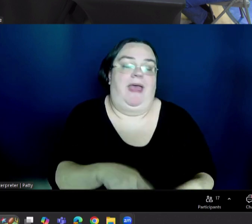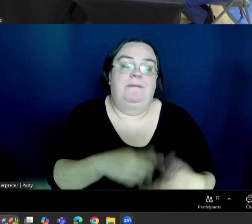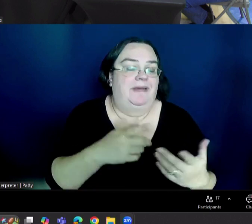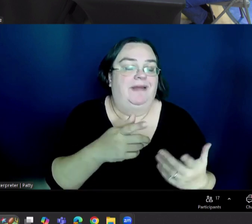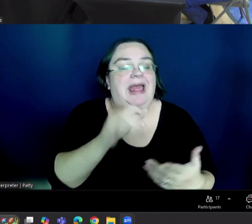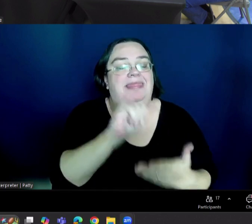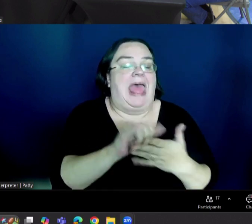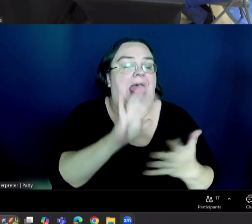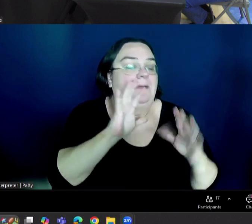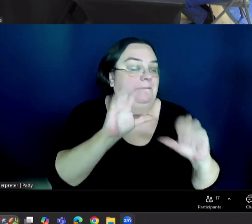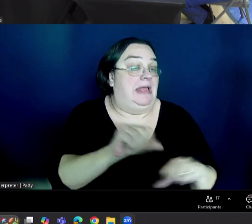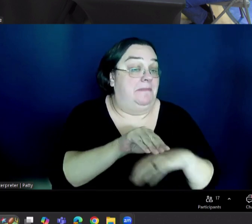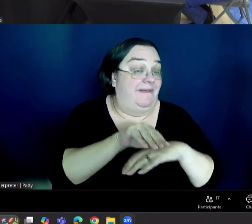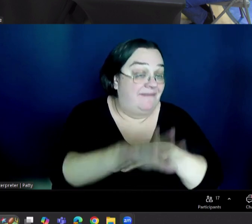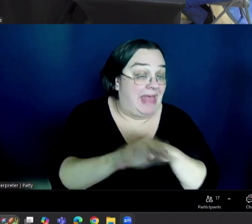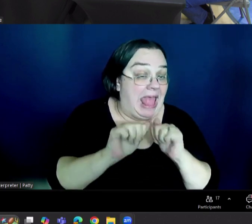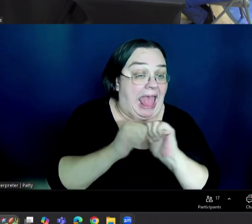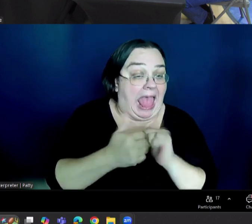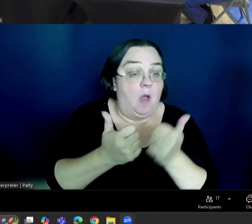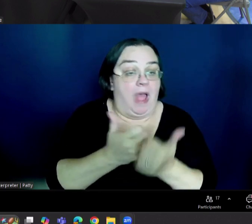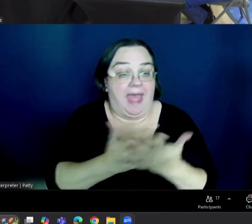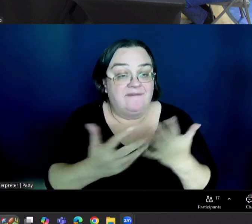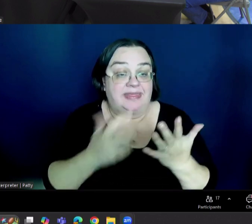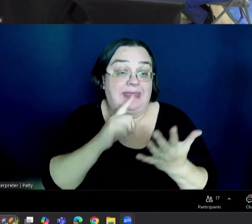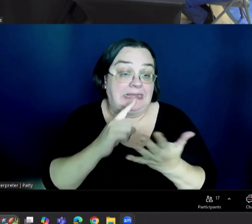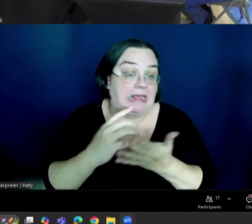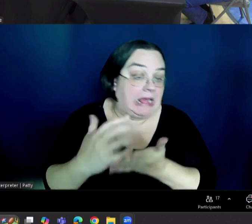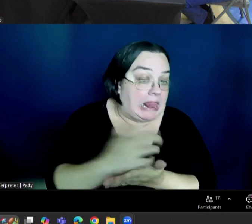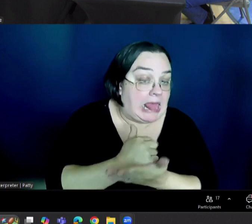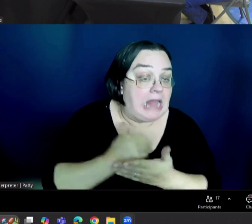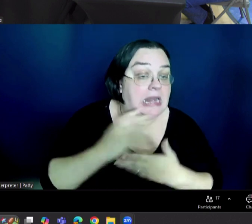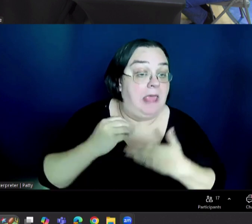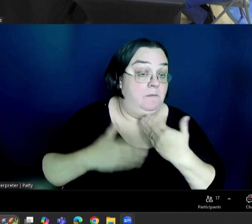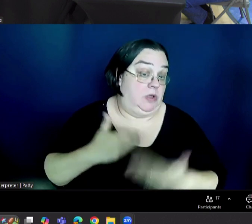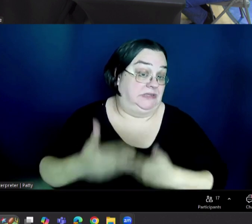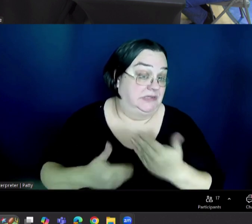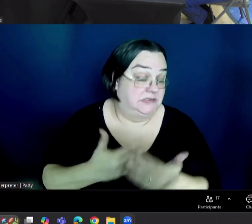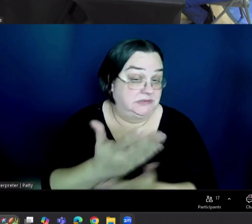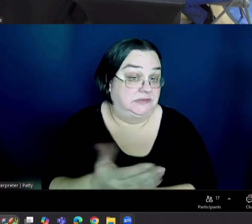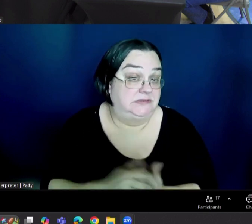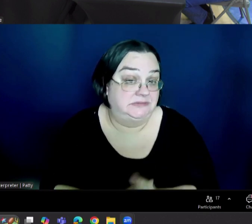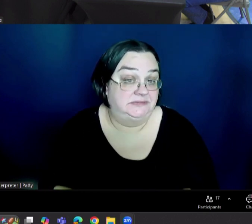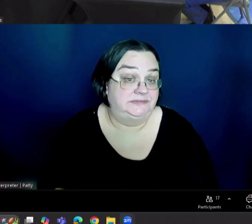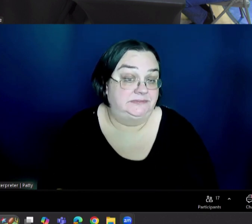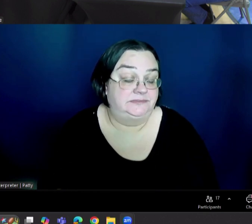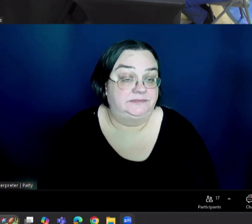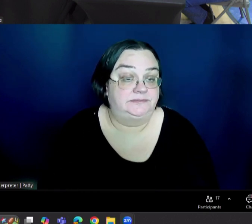affect how all of this is being collected and processed.